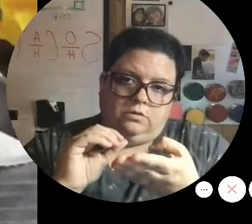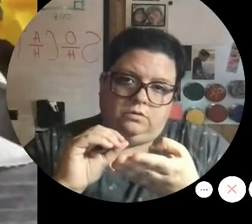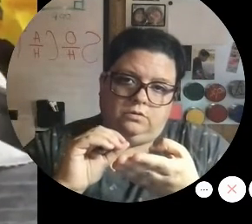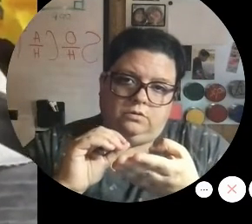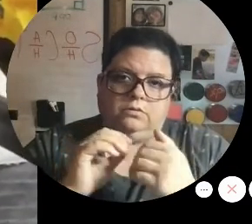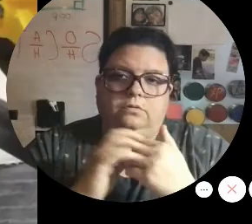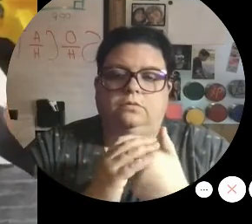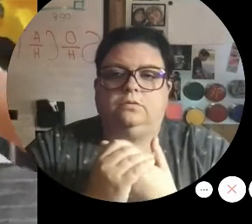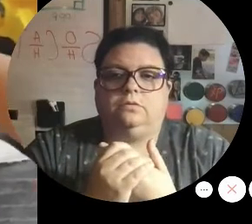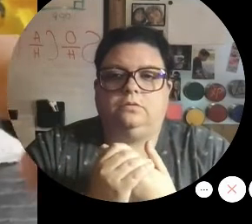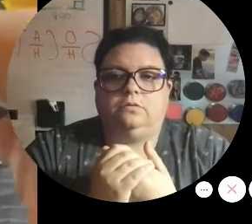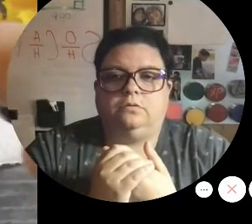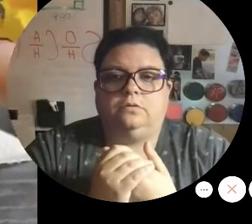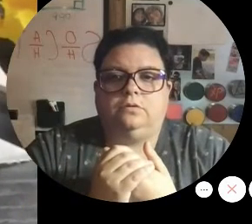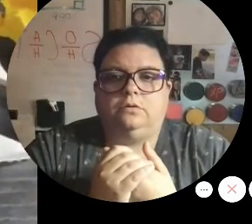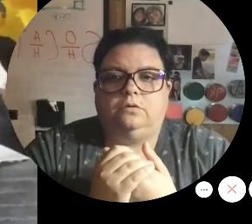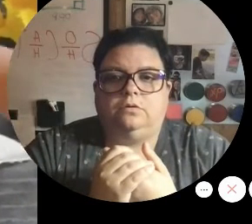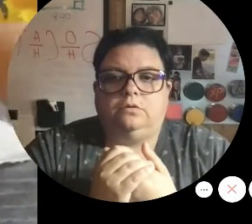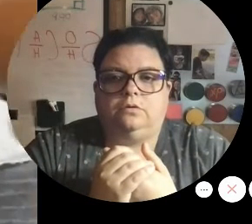horizontally.